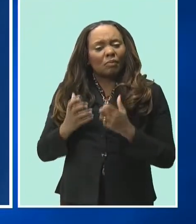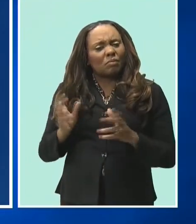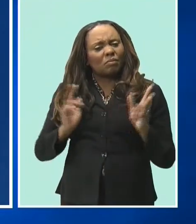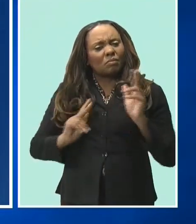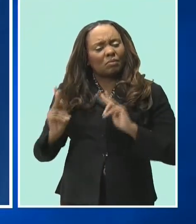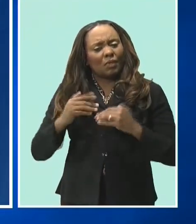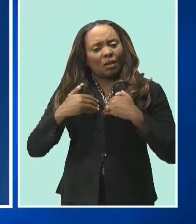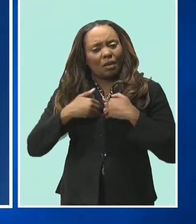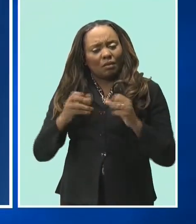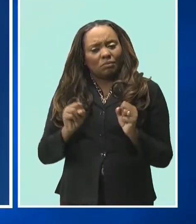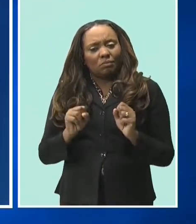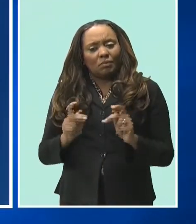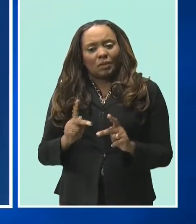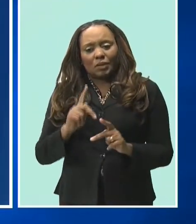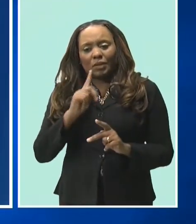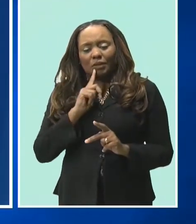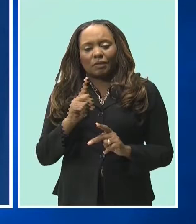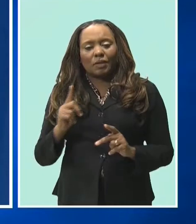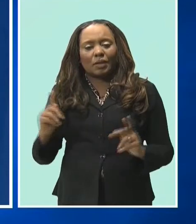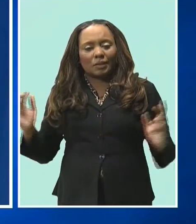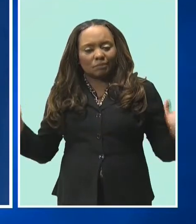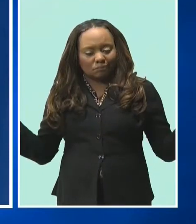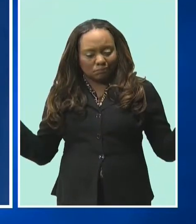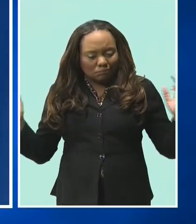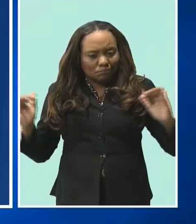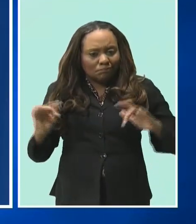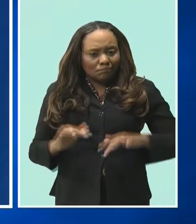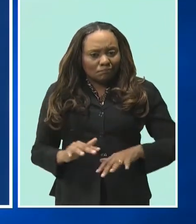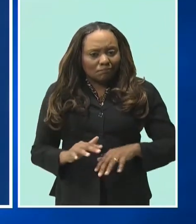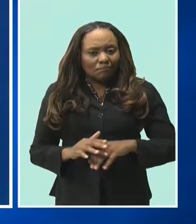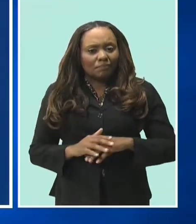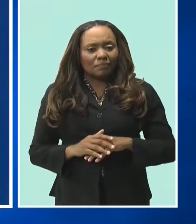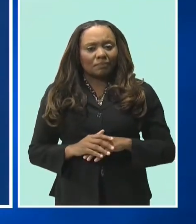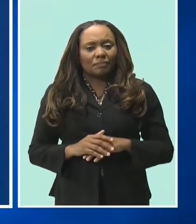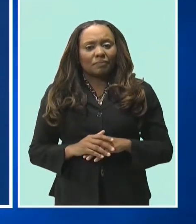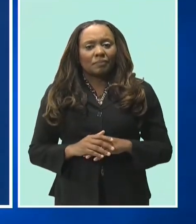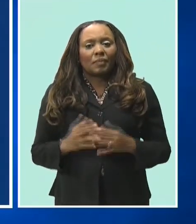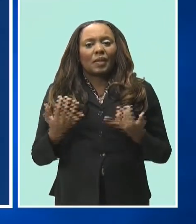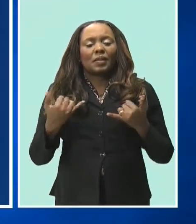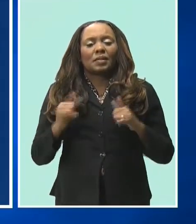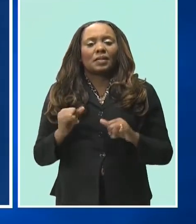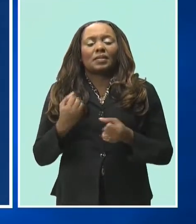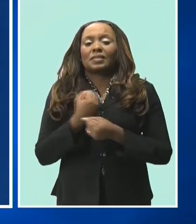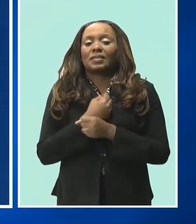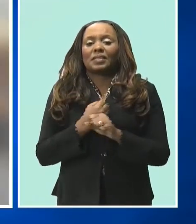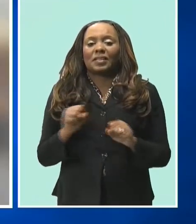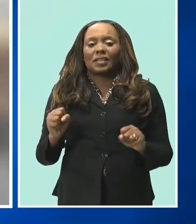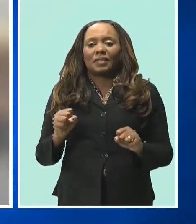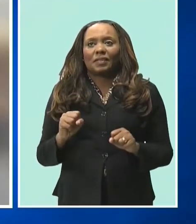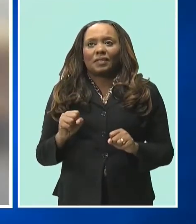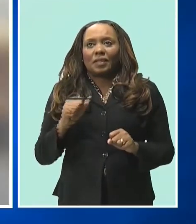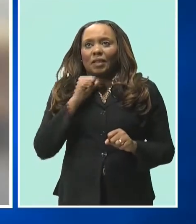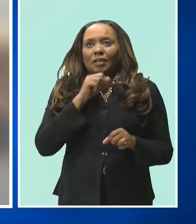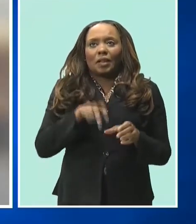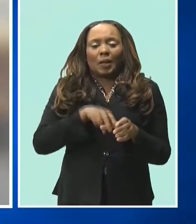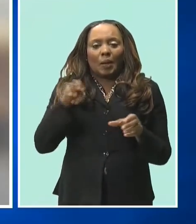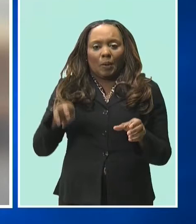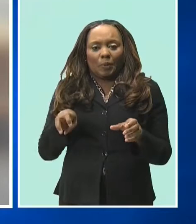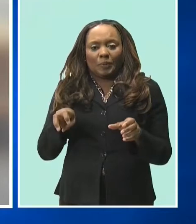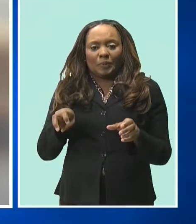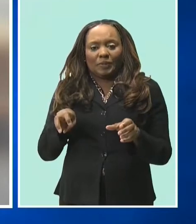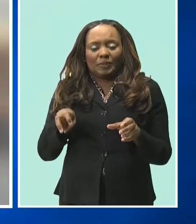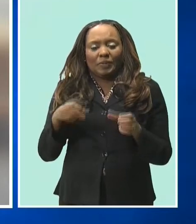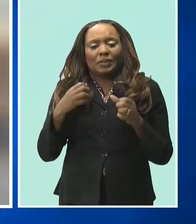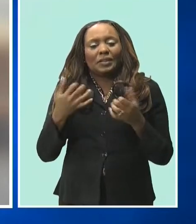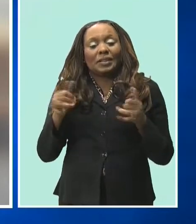an opportunity to come together whilst maintaining the national protocols. And last Sunday, when the